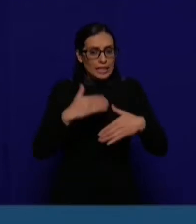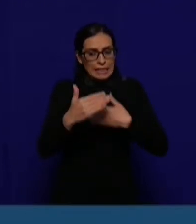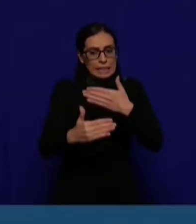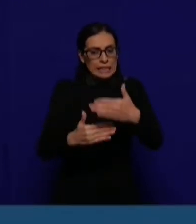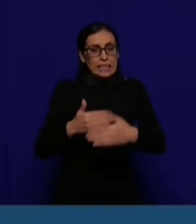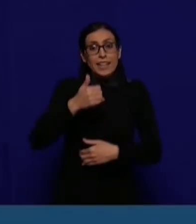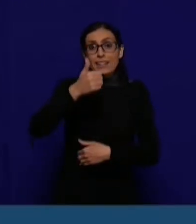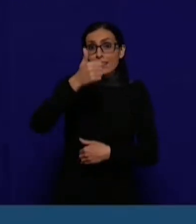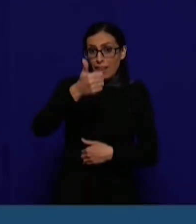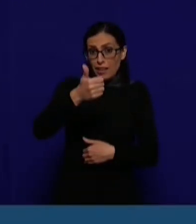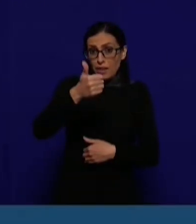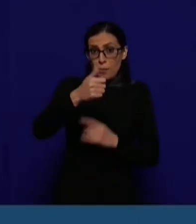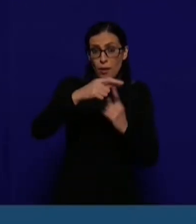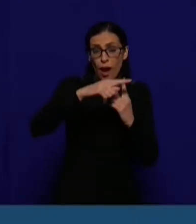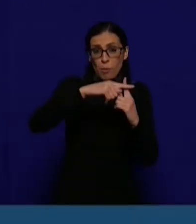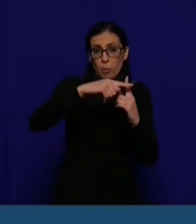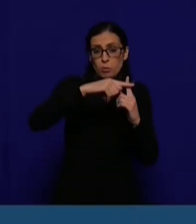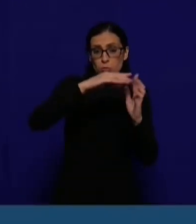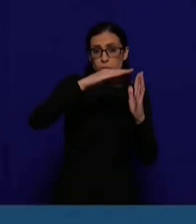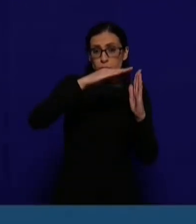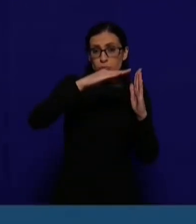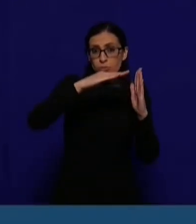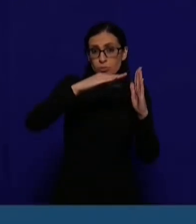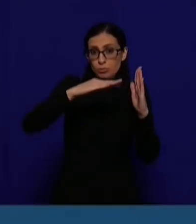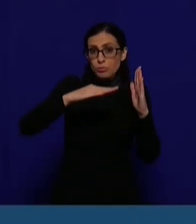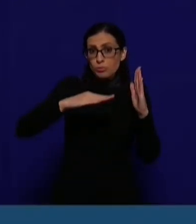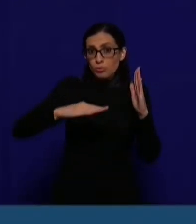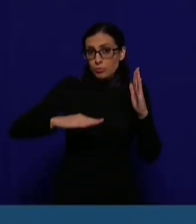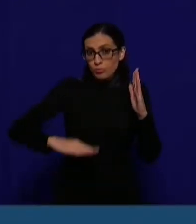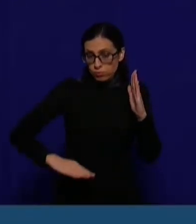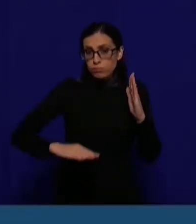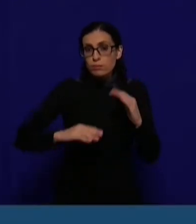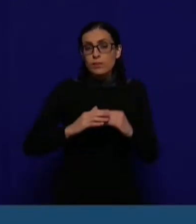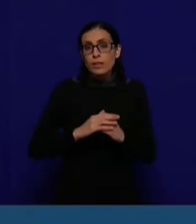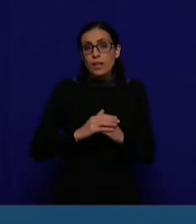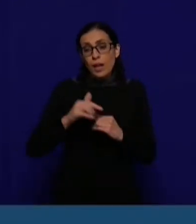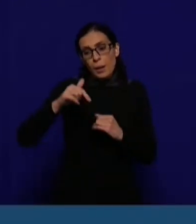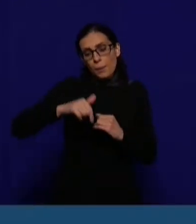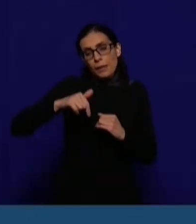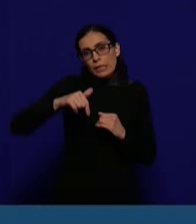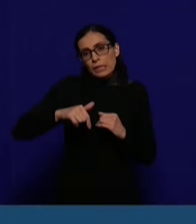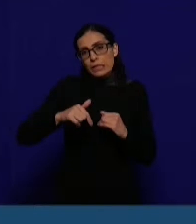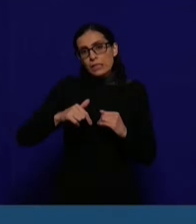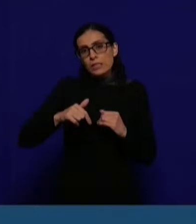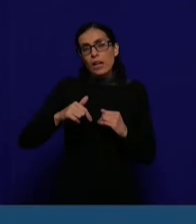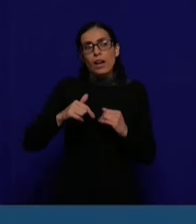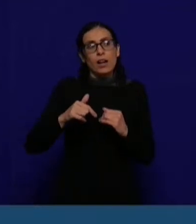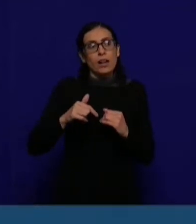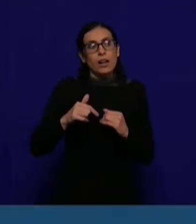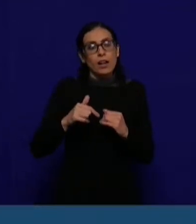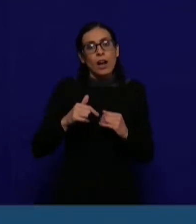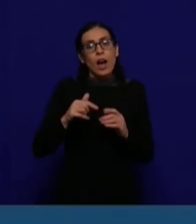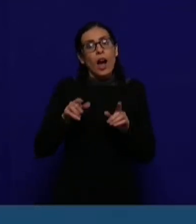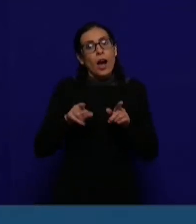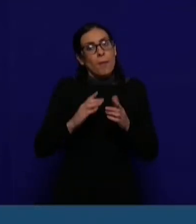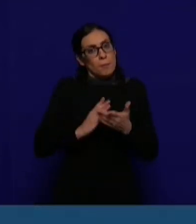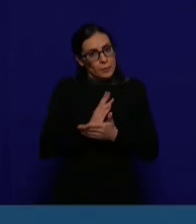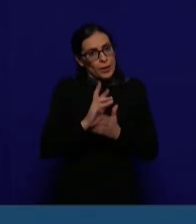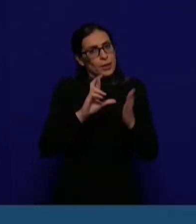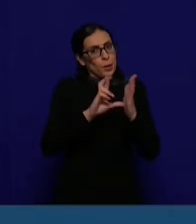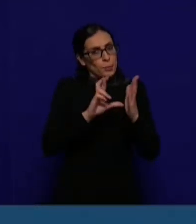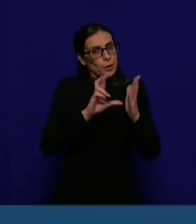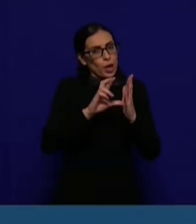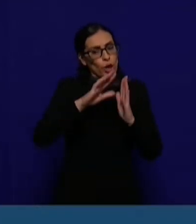ta' każijiet li aħna dejjem niżlin l-isfel, despite li aħna diġà bdejna fir-relaxation